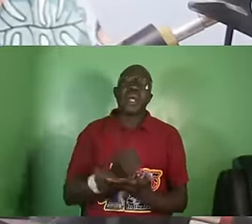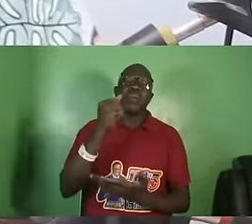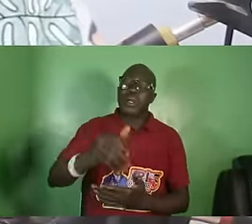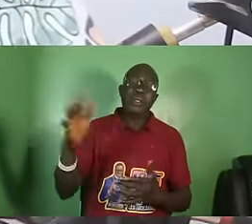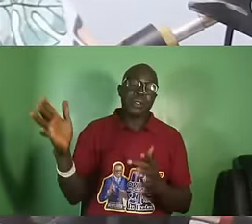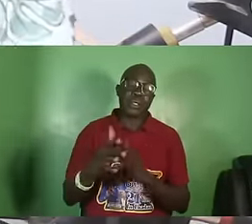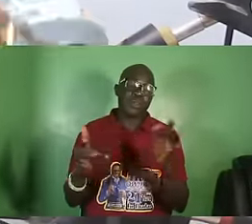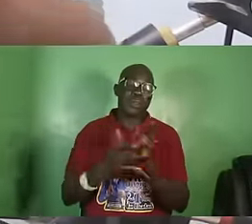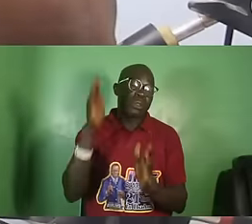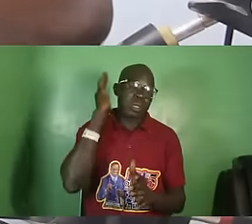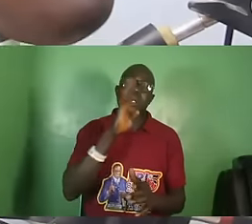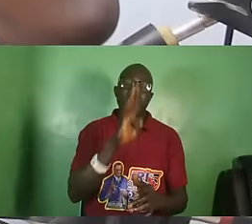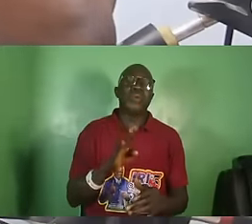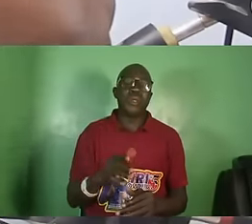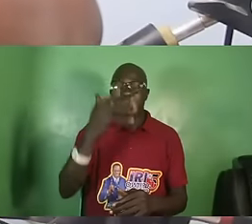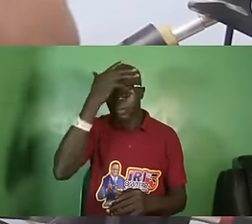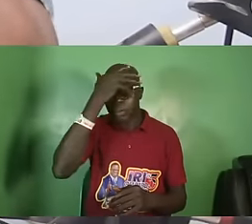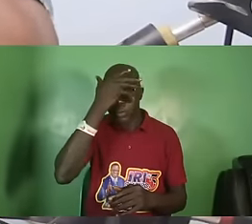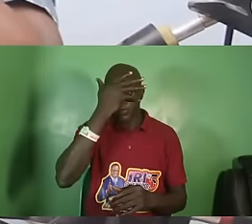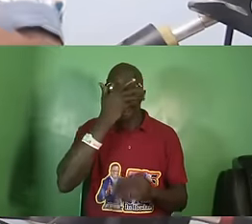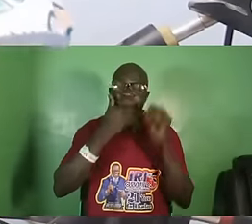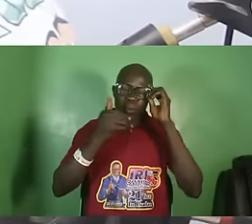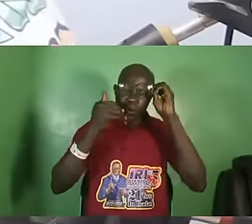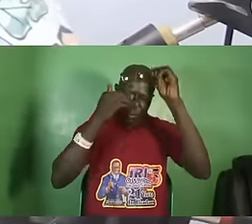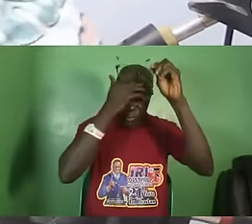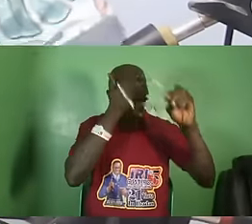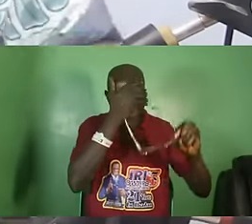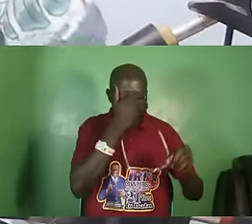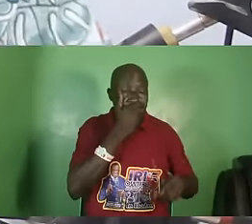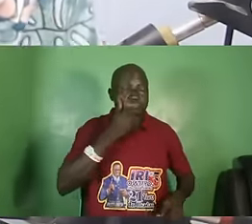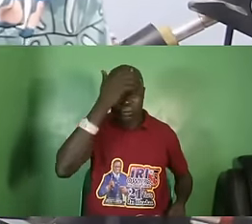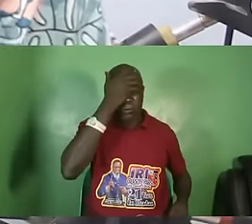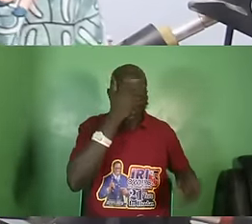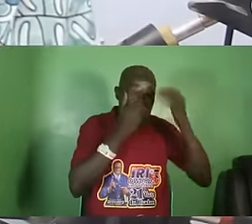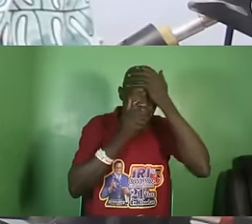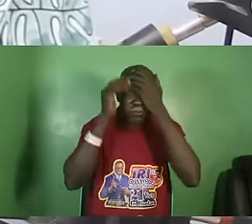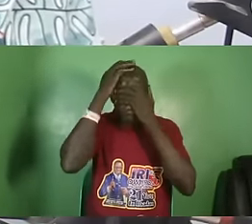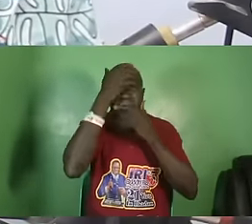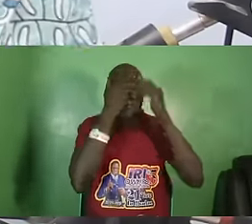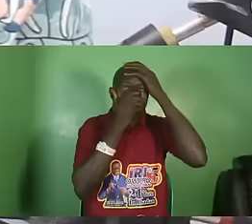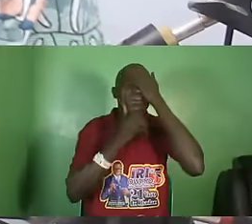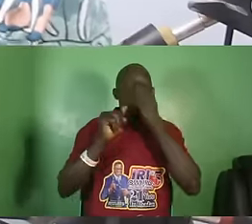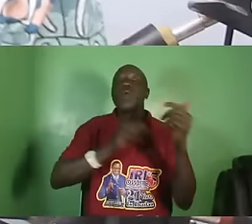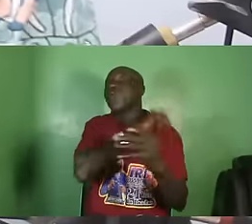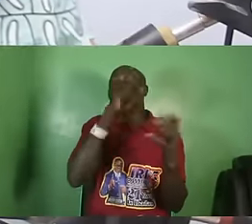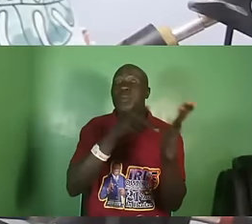You need to play your faith. You need to play your faith. You need to play your faith. You need to play your faith. But I'm back to